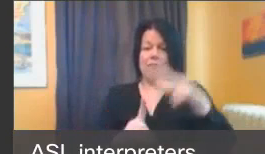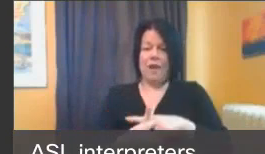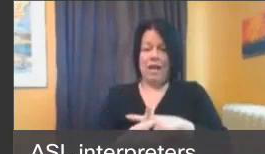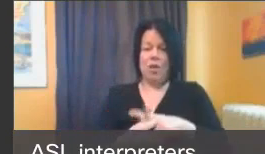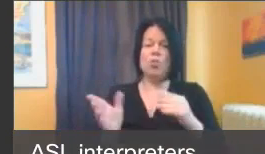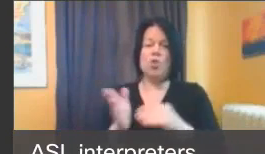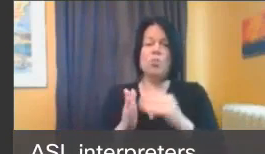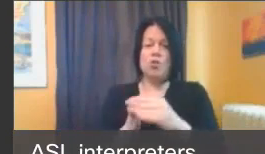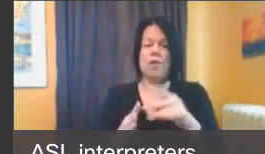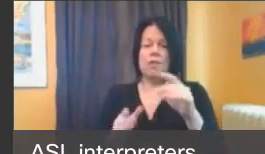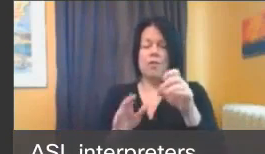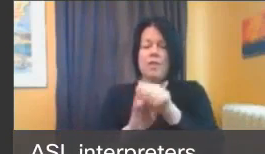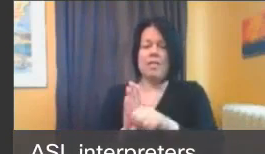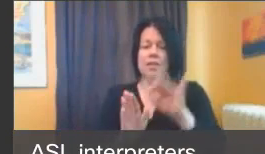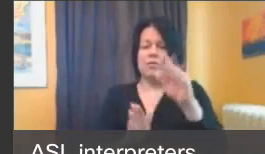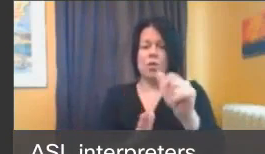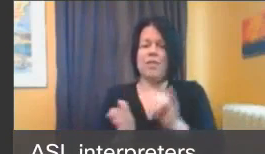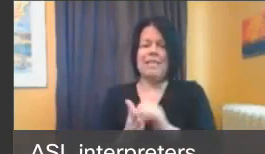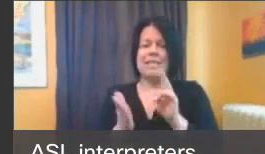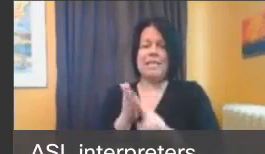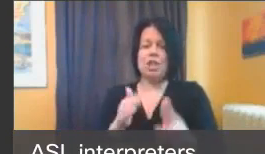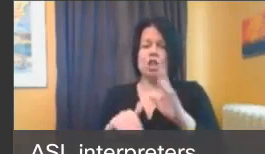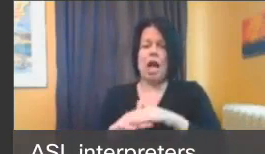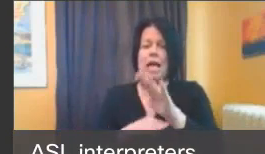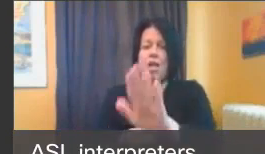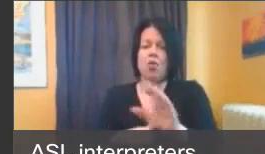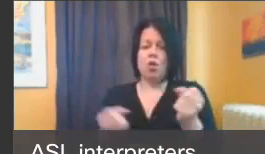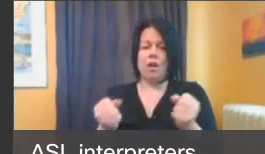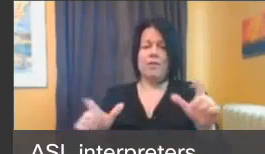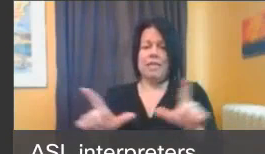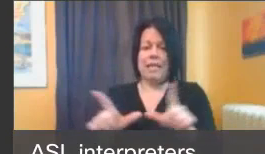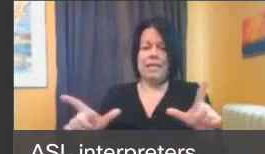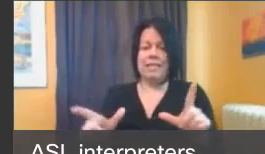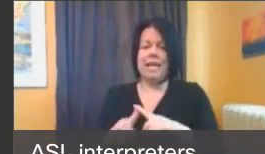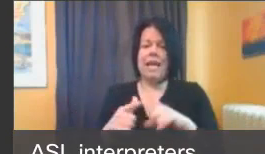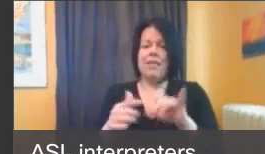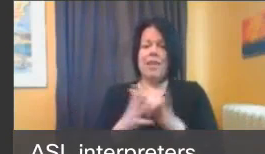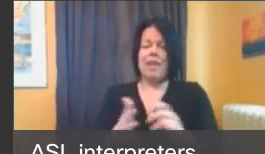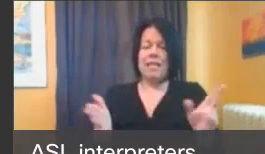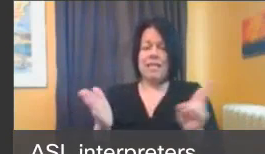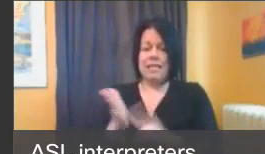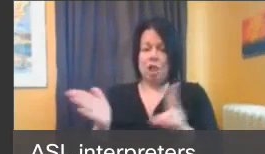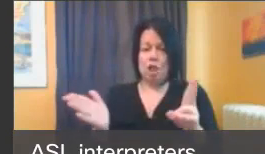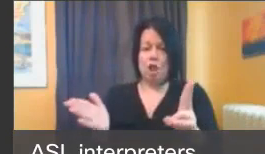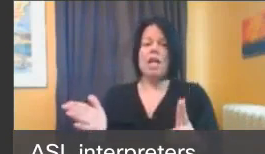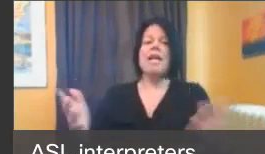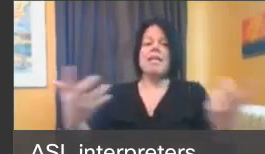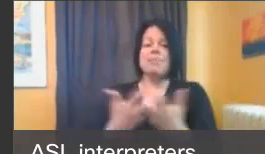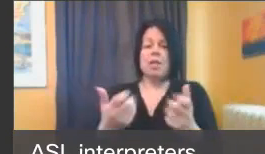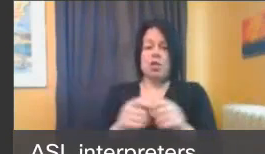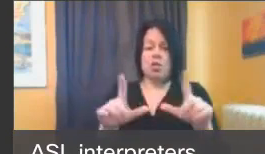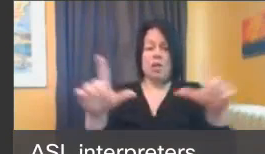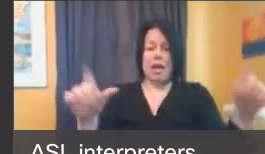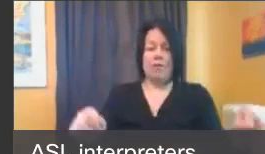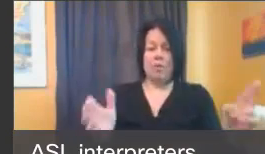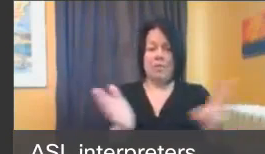in the state of Florida, it's the signature that's on your driver's license. And then that signature is then matched to the signature that's on the envelope.